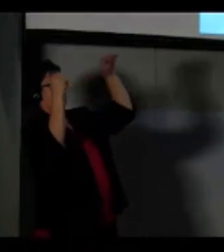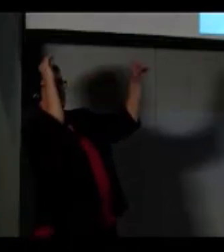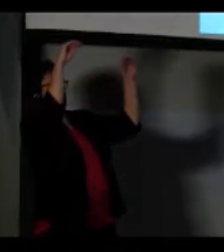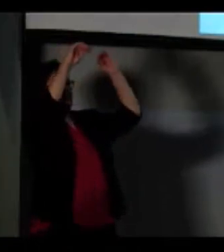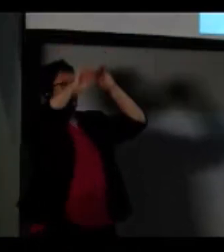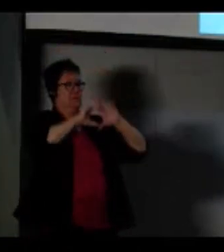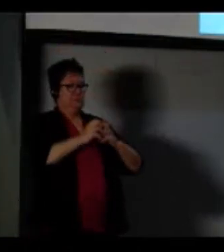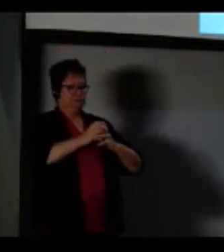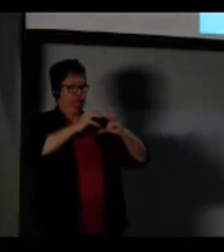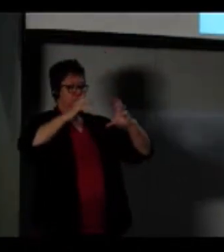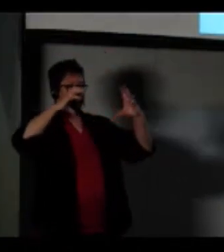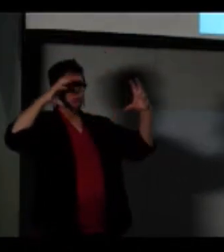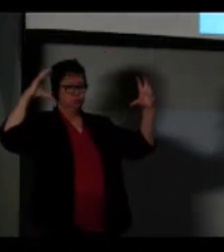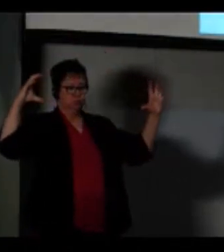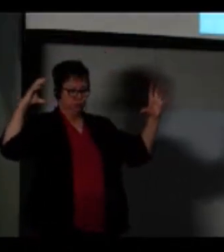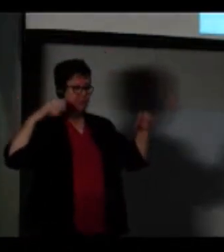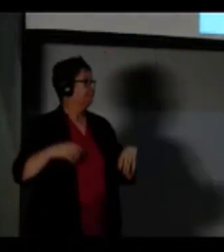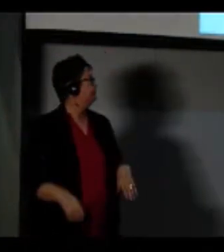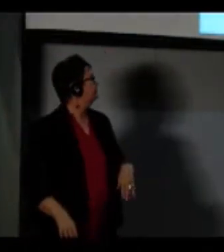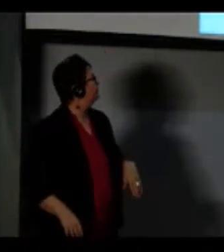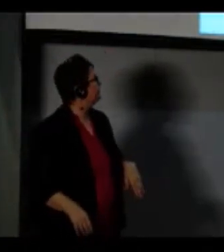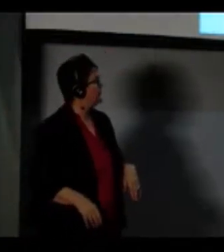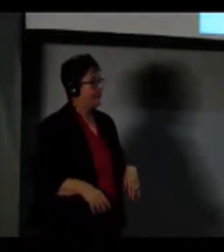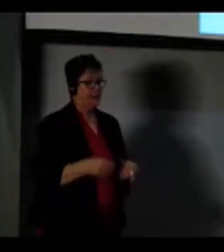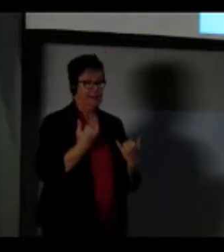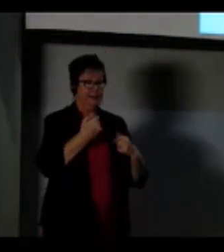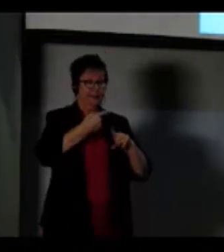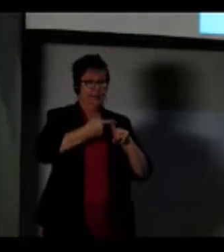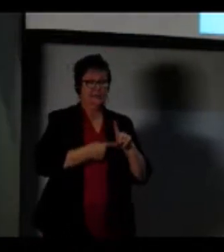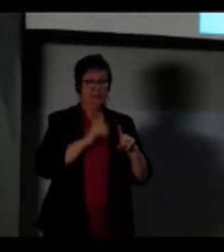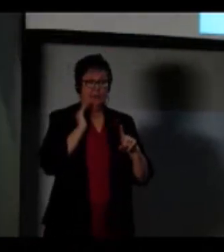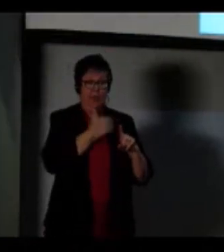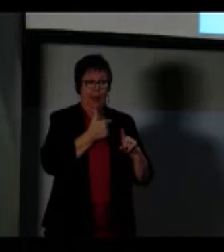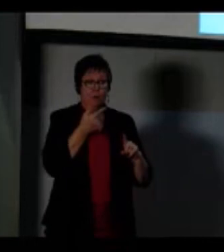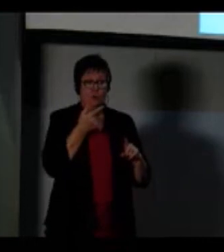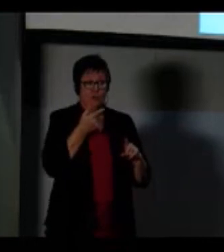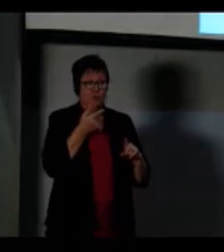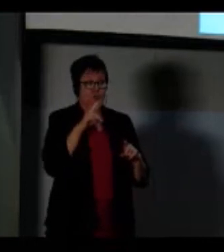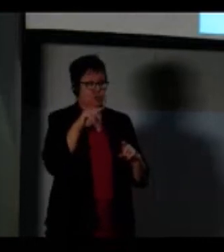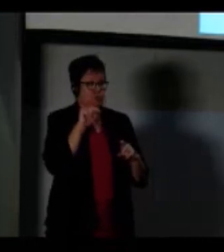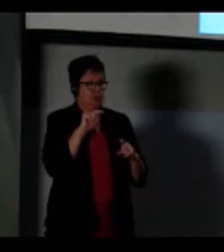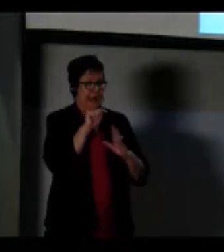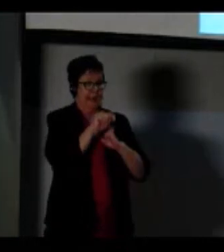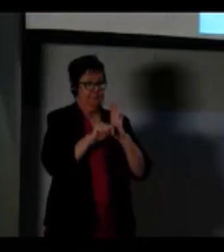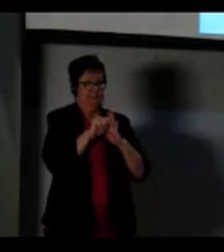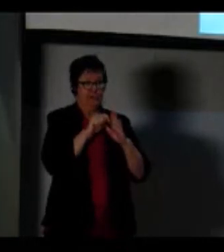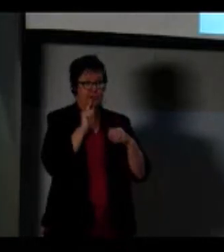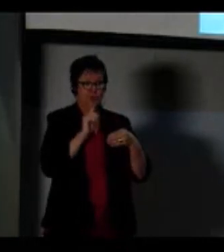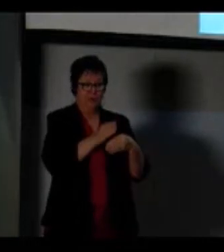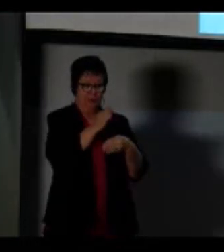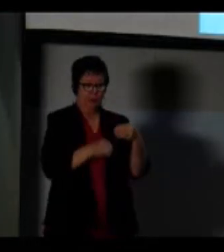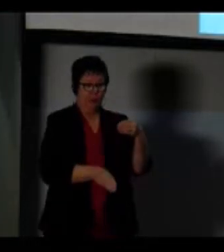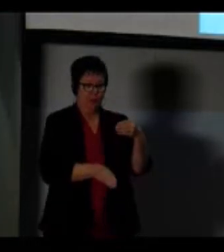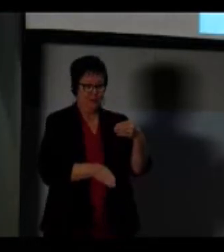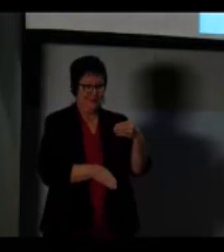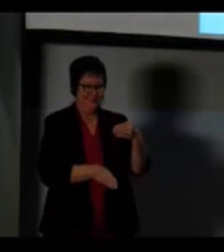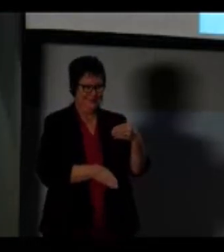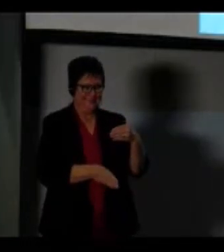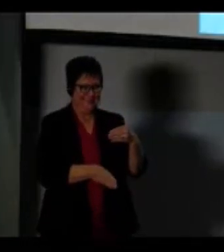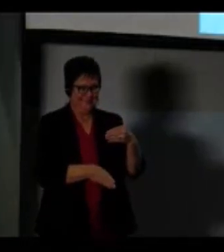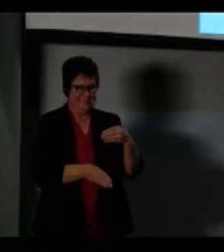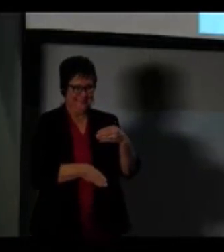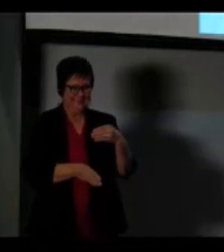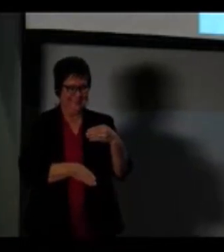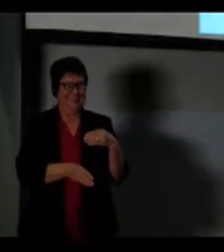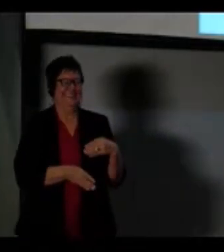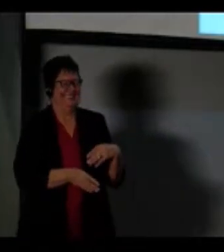So our grant period is coming to a close at the end of this month, and we've accomplished a significant amount of work